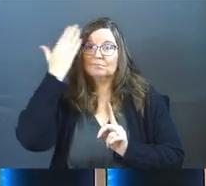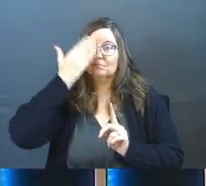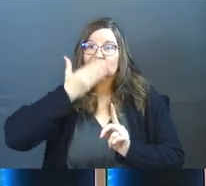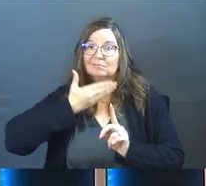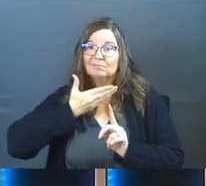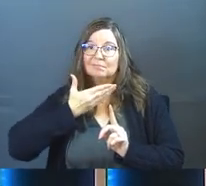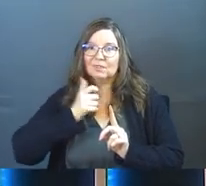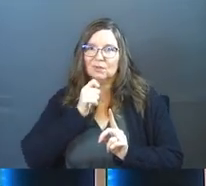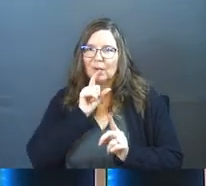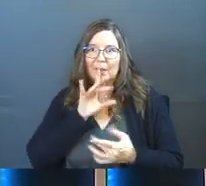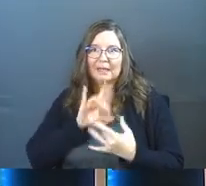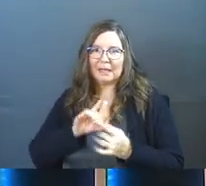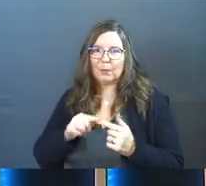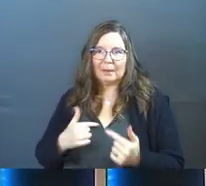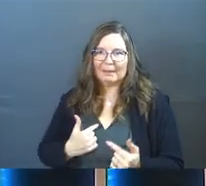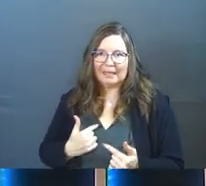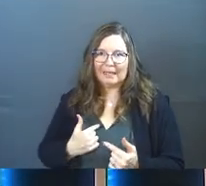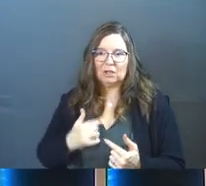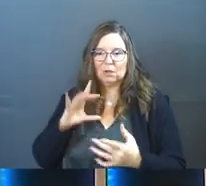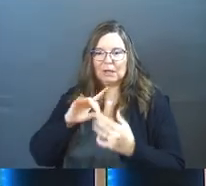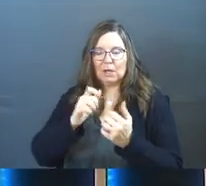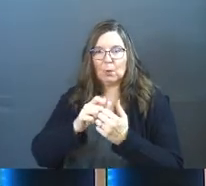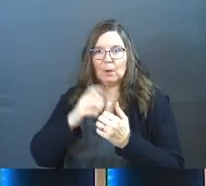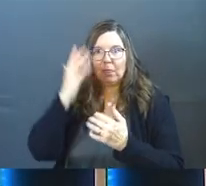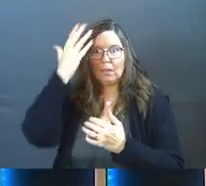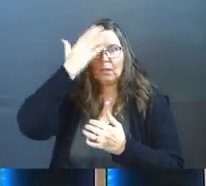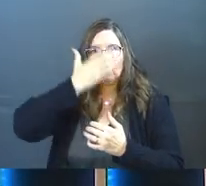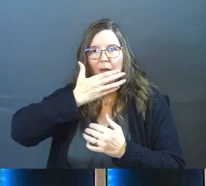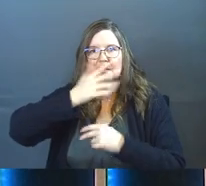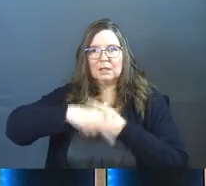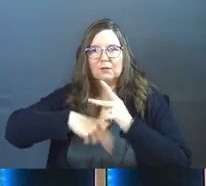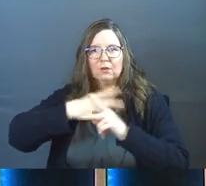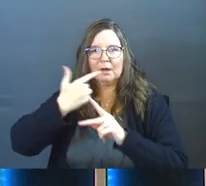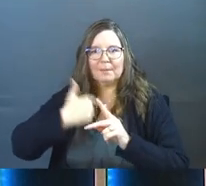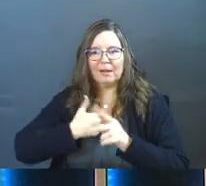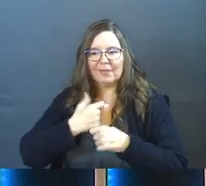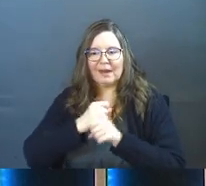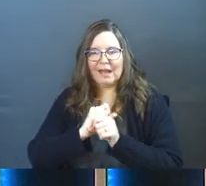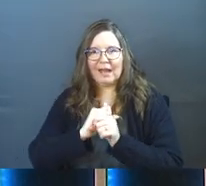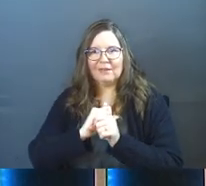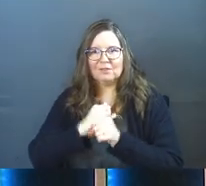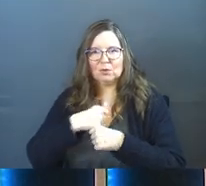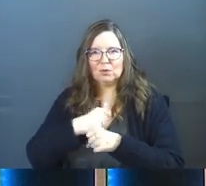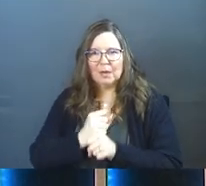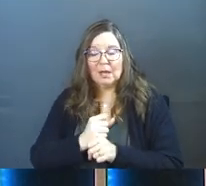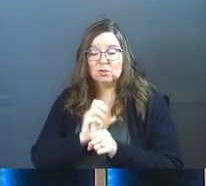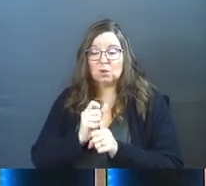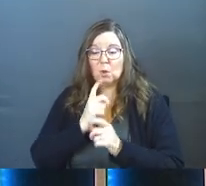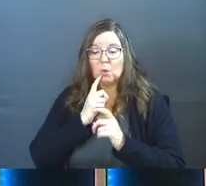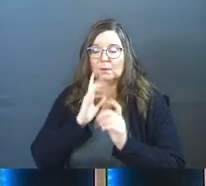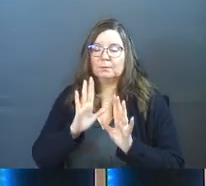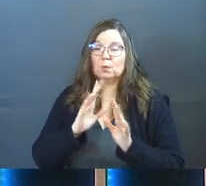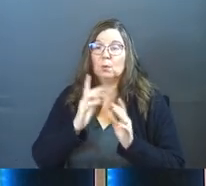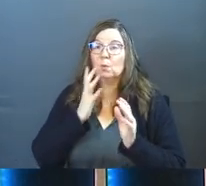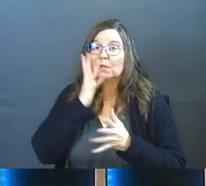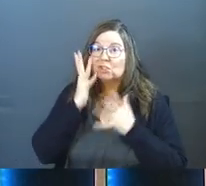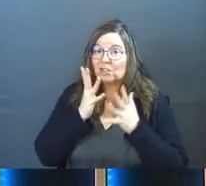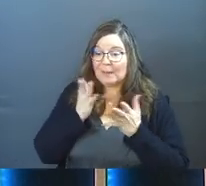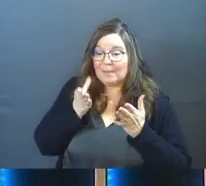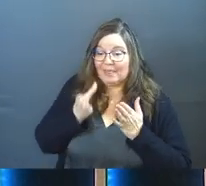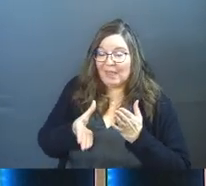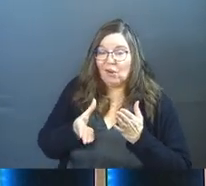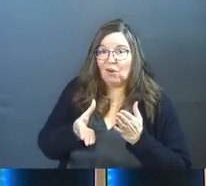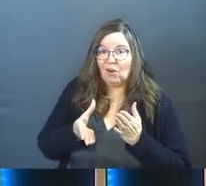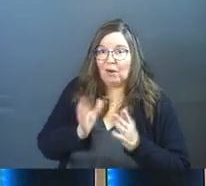or connect with. You're not actually connecting with me. You're connecting with this version of me that I've kind of created. And so when shame is